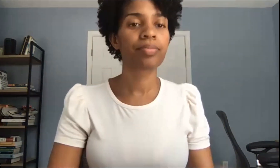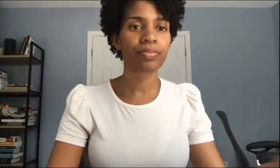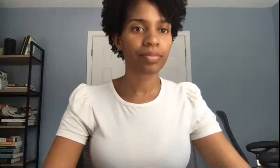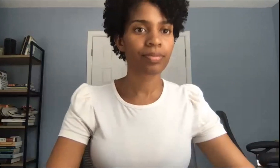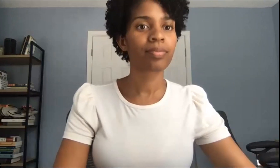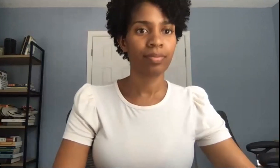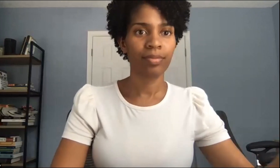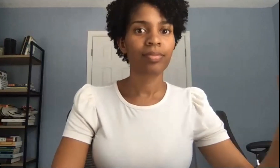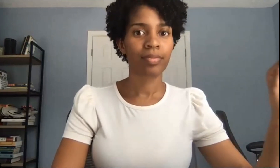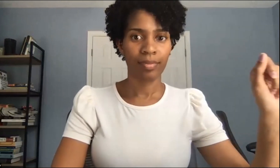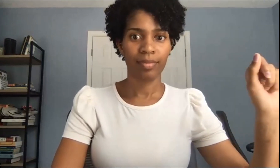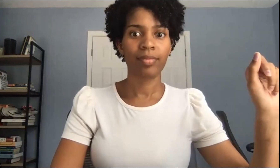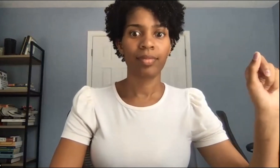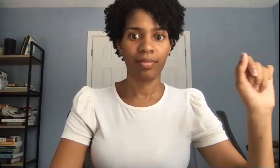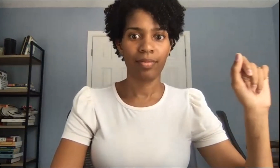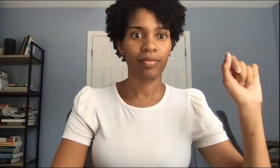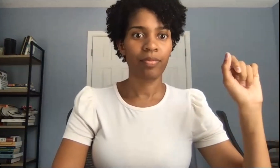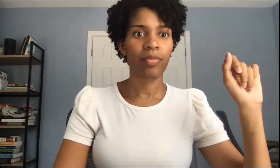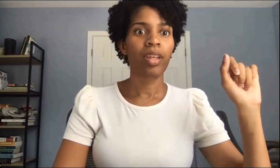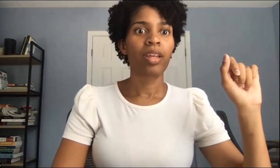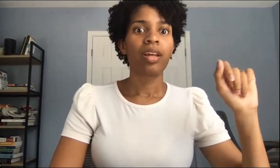Daisy has been upgraded. You're good. You're good.